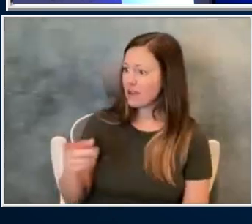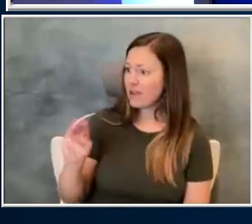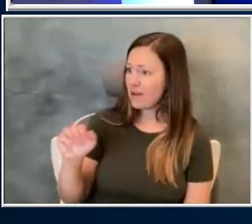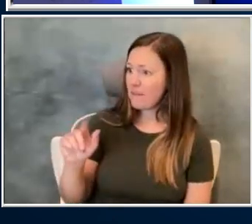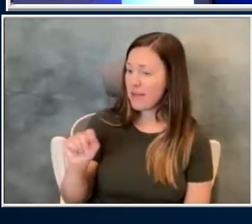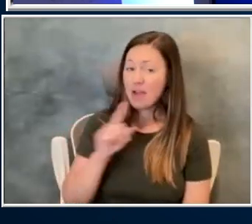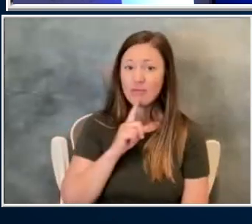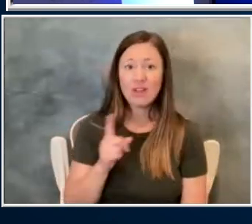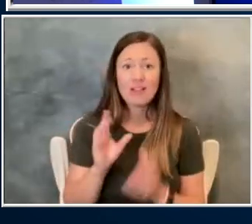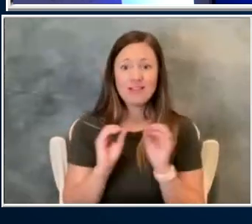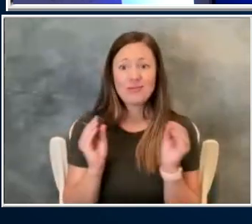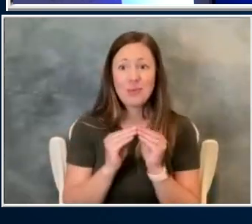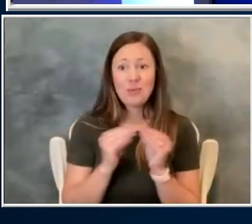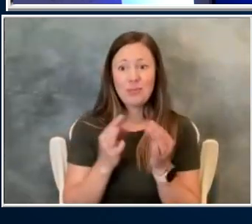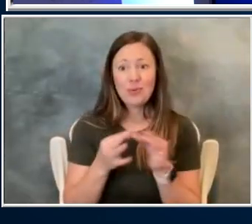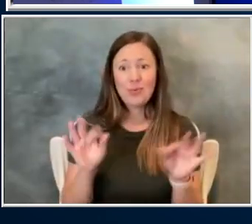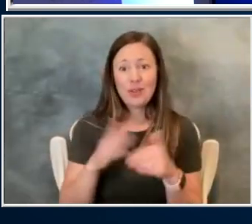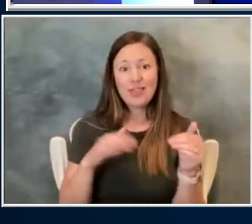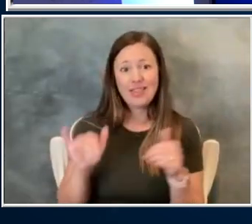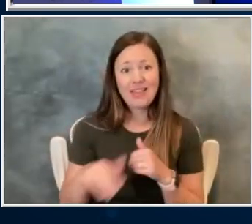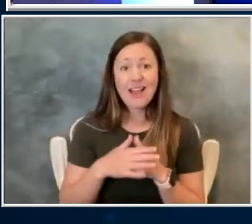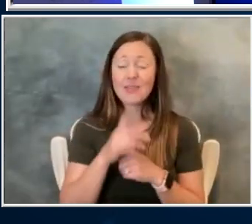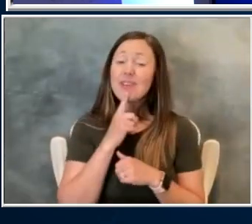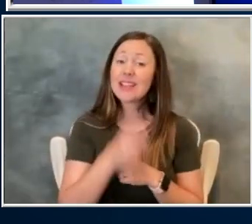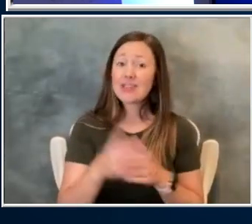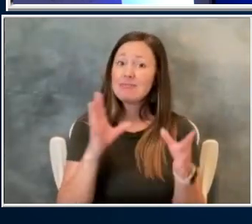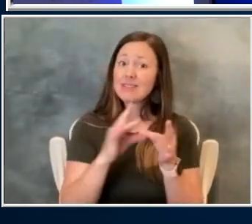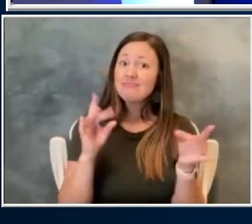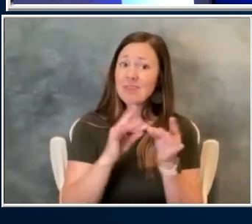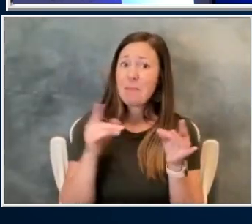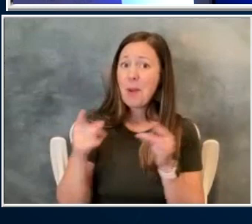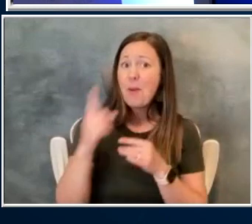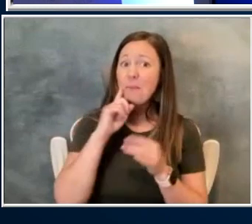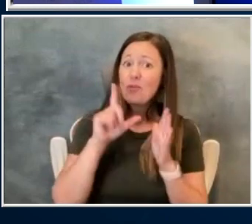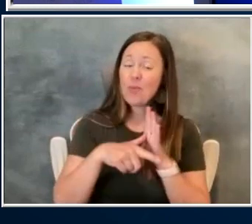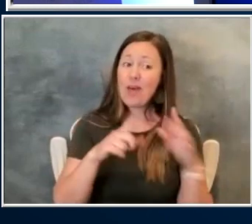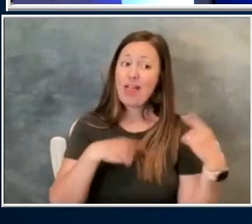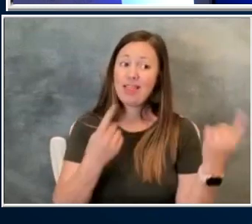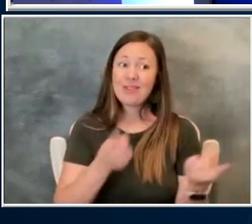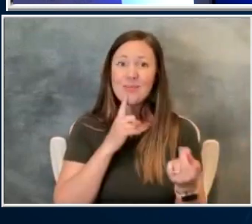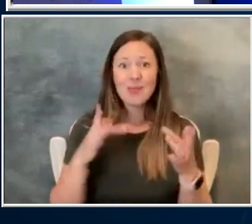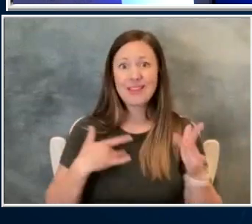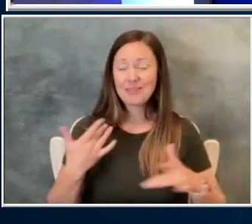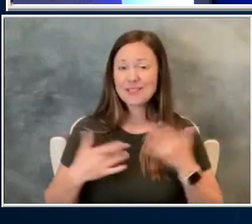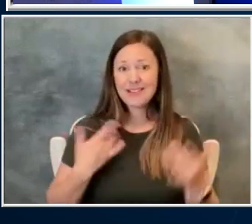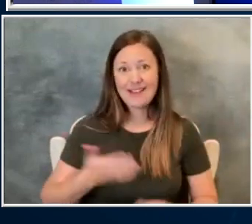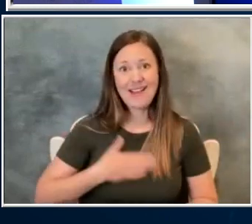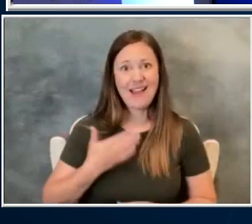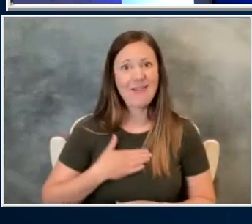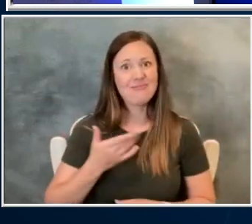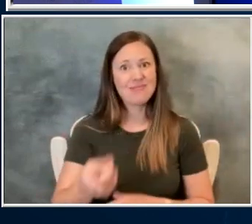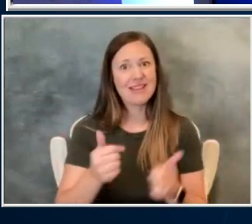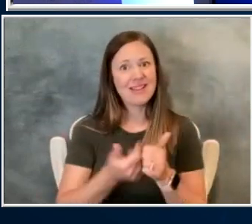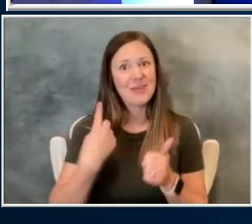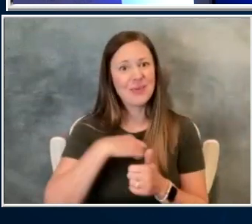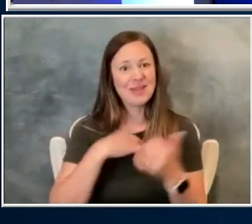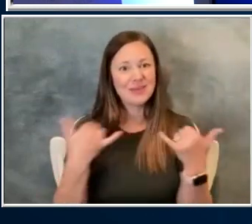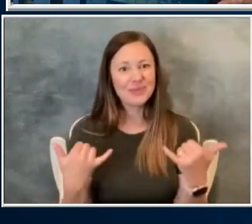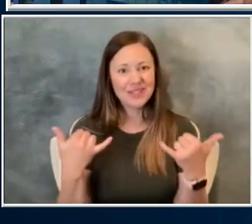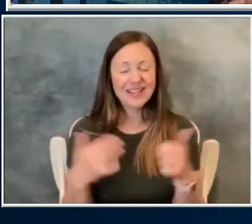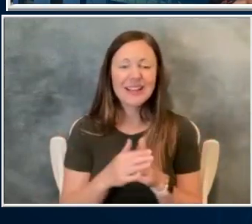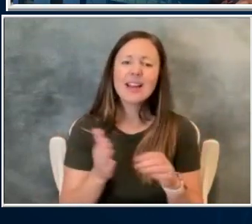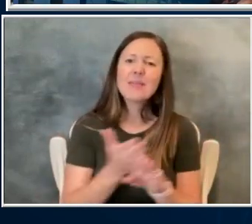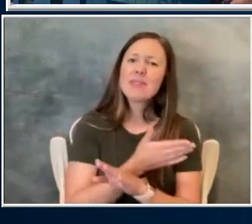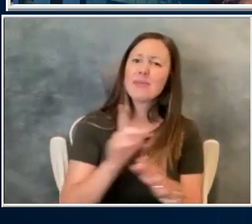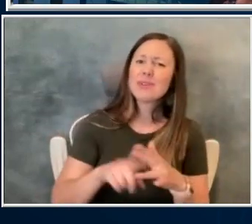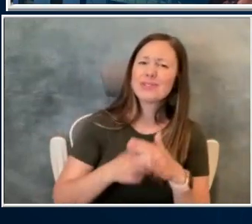more words to say, really. You've been talking about him to me for quite a while. Quite a while. I'm excited and so happy that he's finally here with us today. Before we get started, Matt, just tell